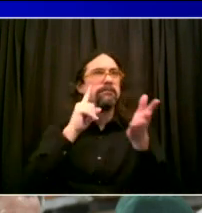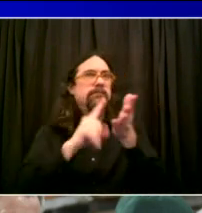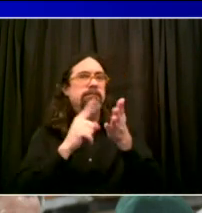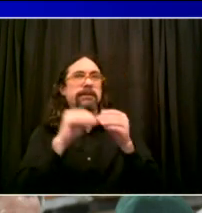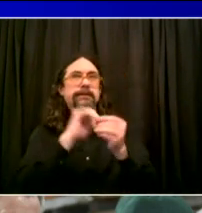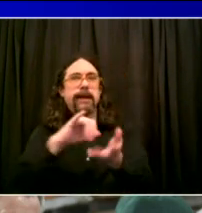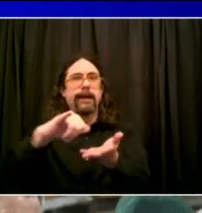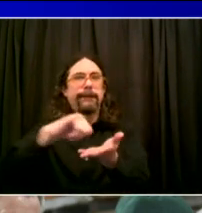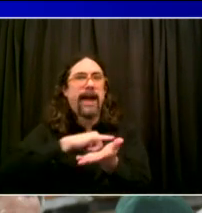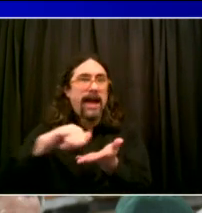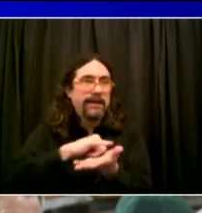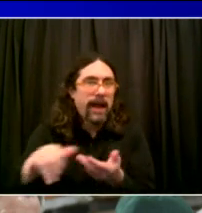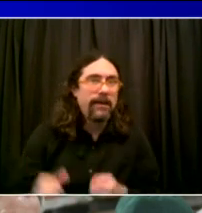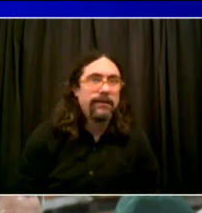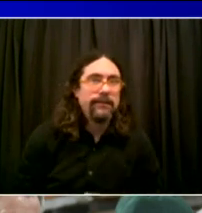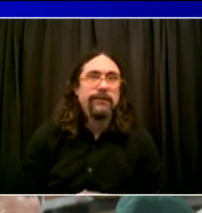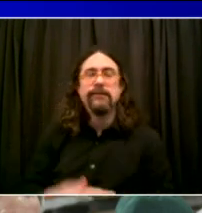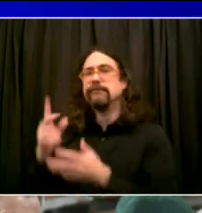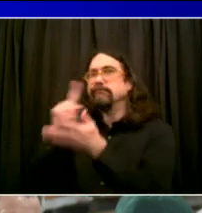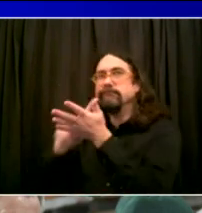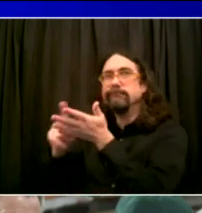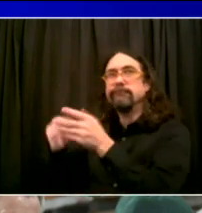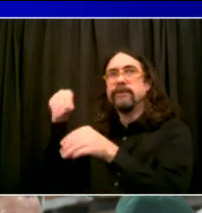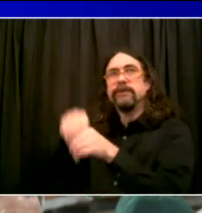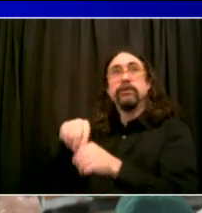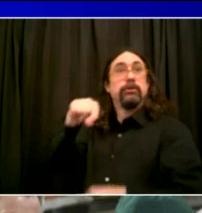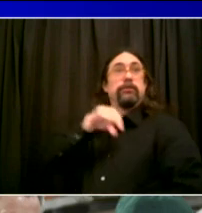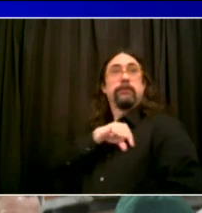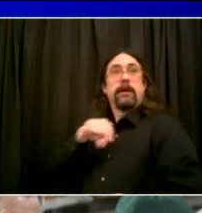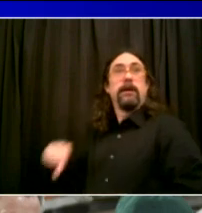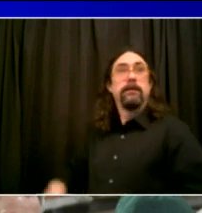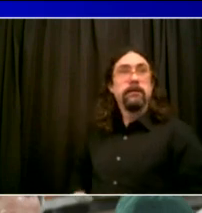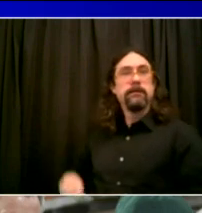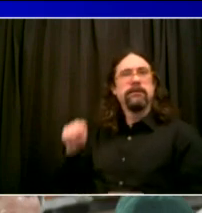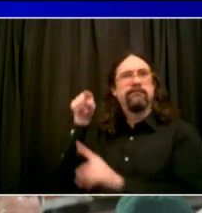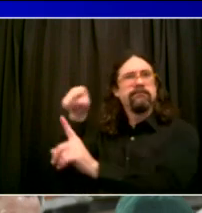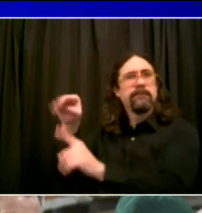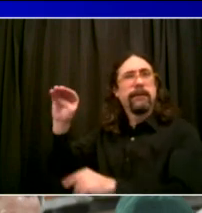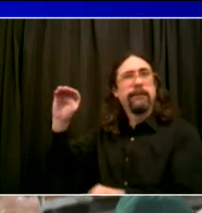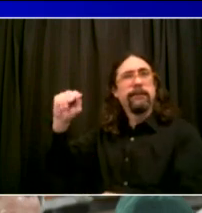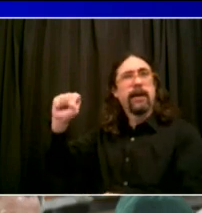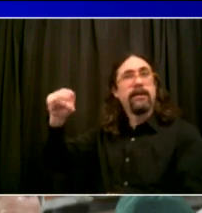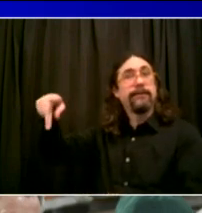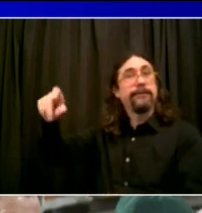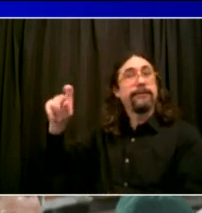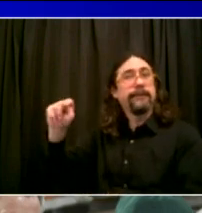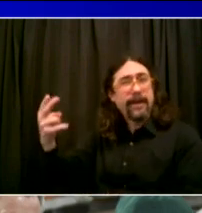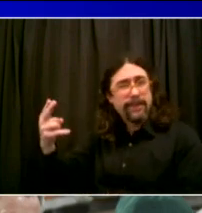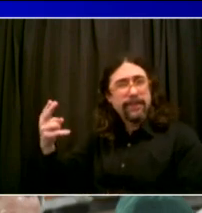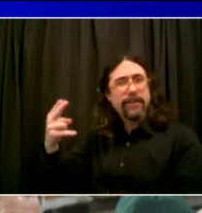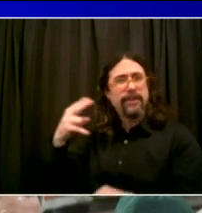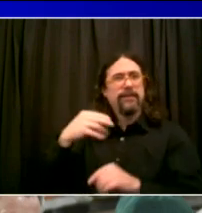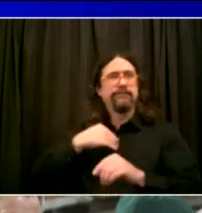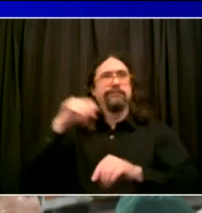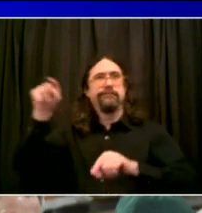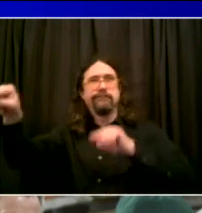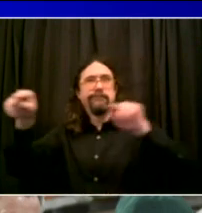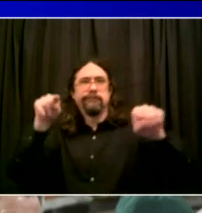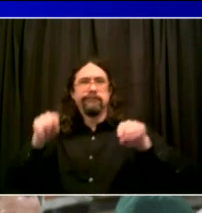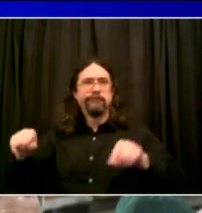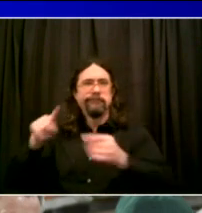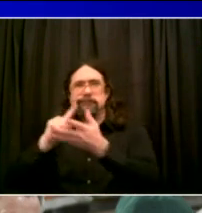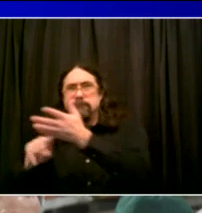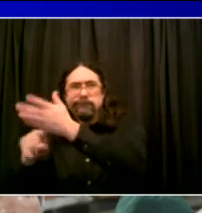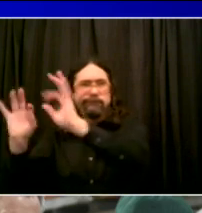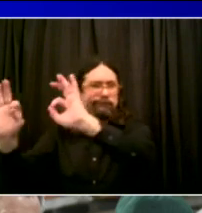sanitation garage. And I had an opportunity there to thank some of the extraordinary folks at Sanitation for the job they did. And